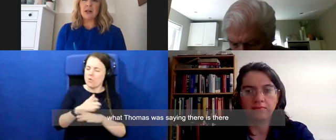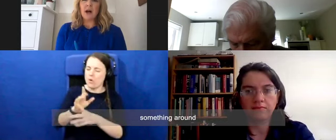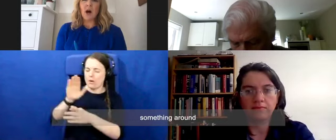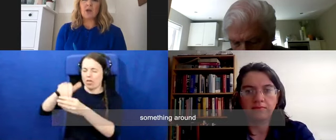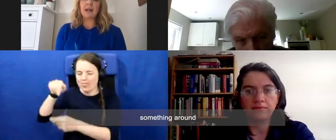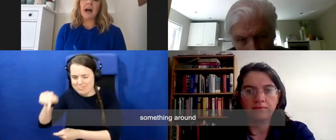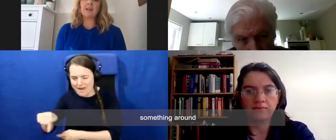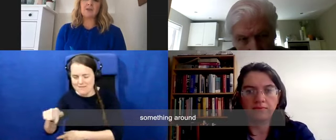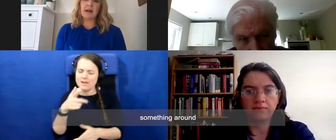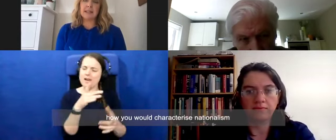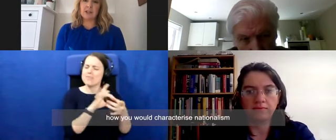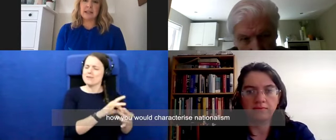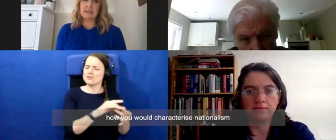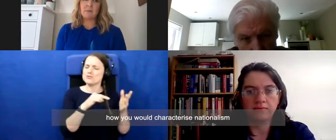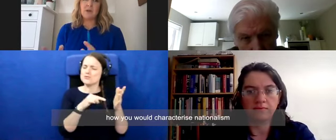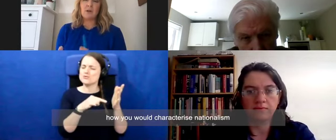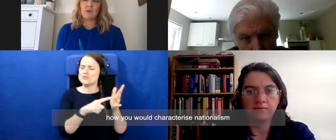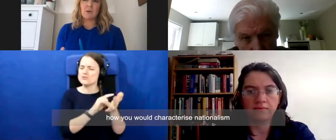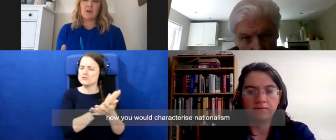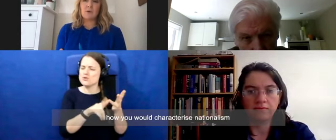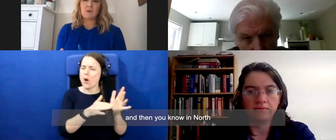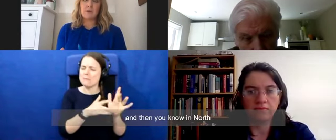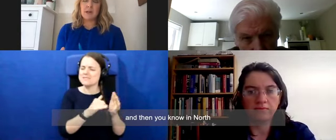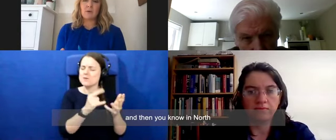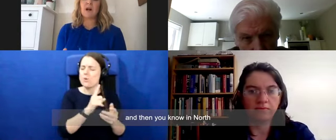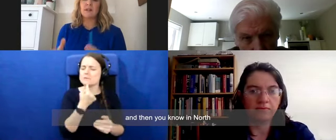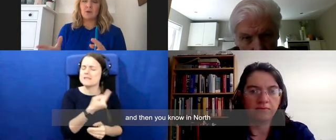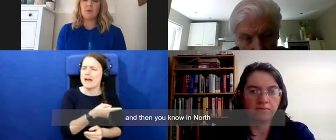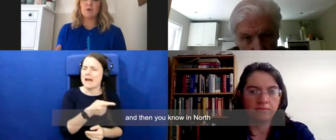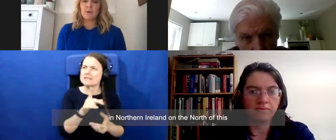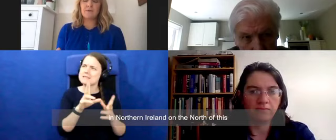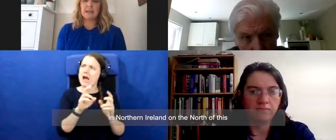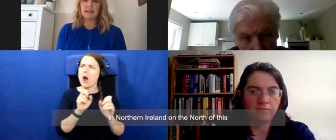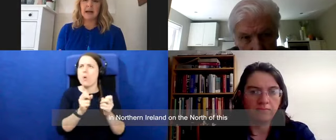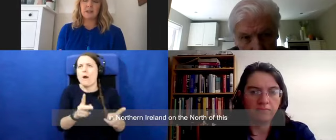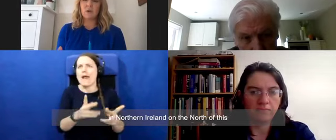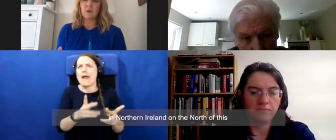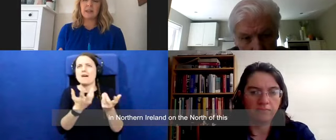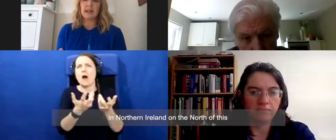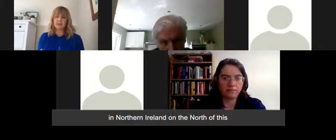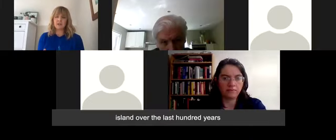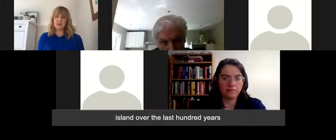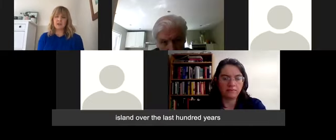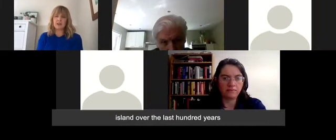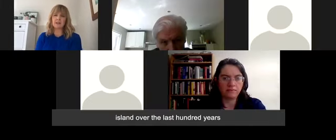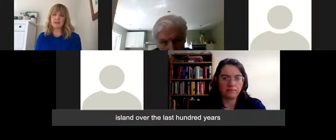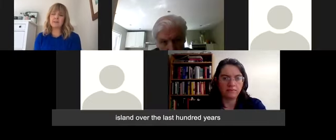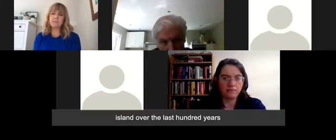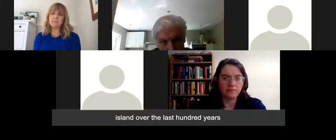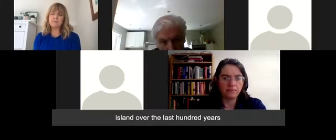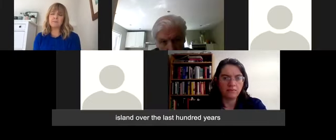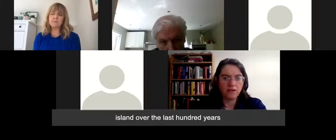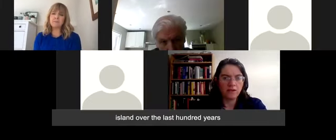how you would characterize nationalism in the, you know, in North, in Northern Ireland, on the north of this island over the last hundred years?